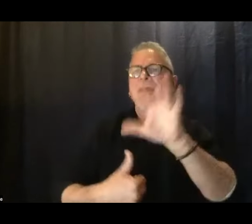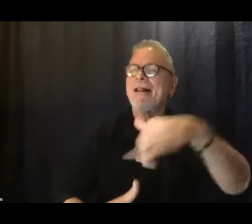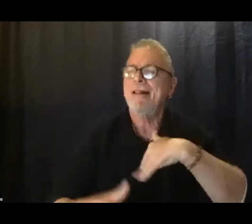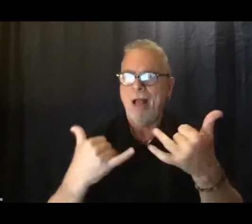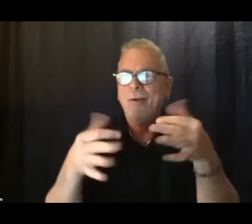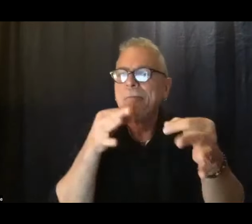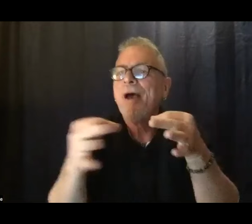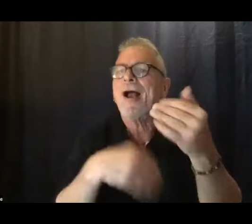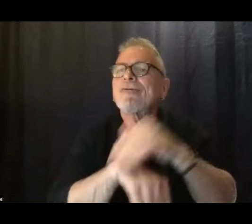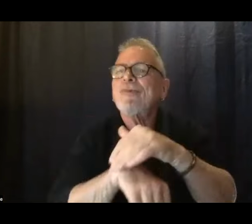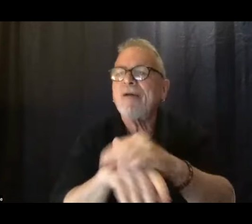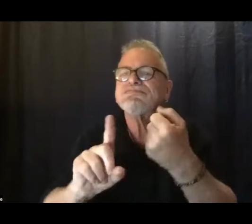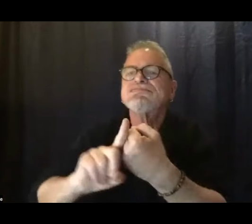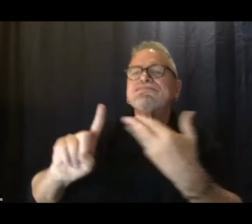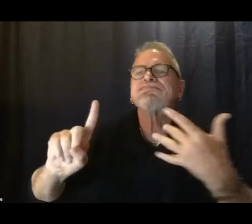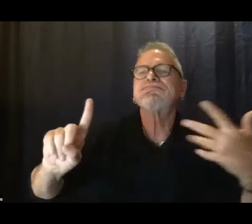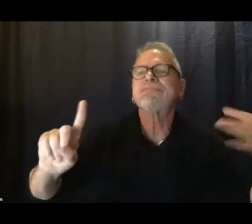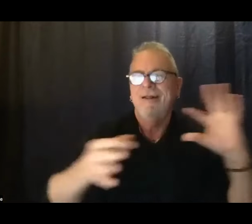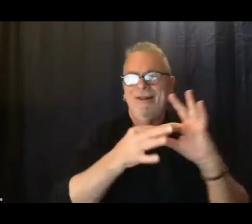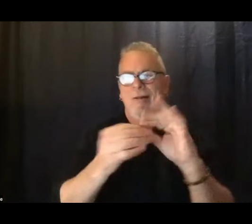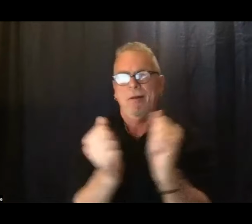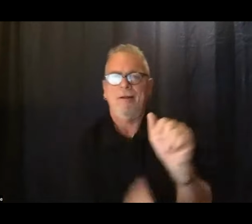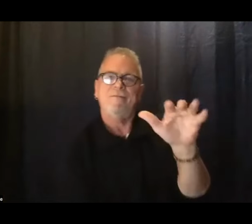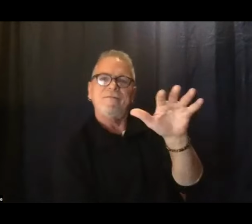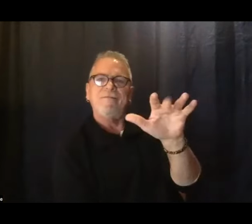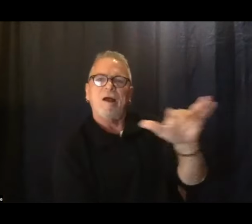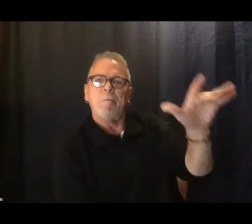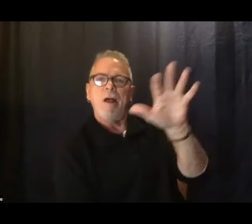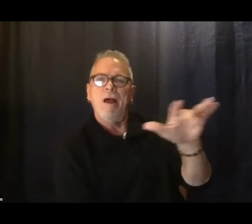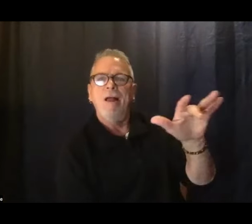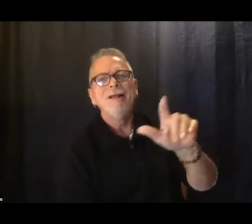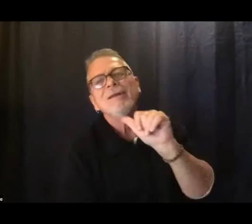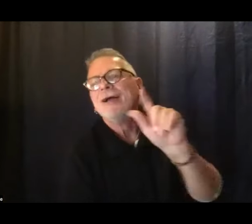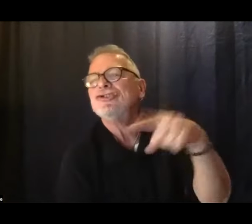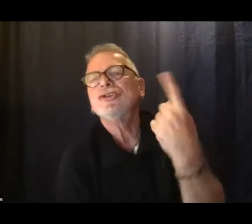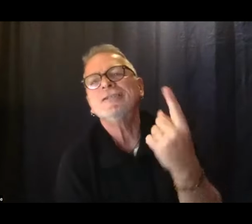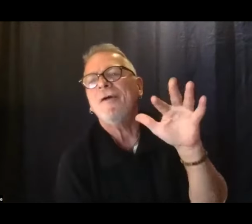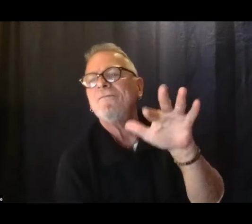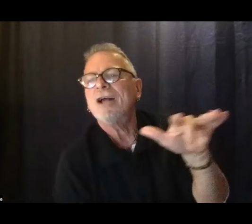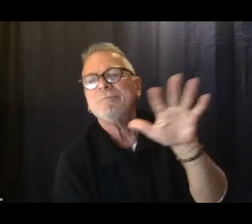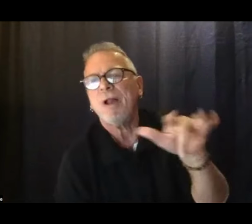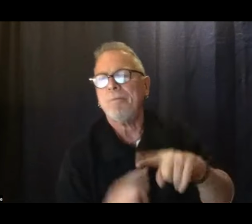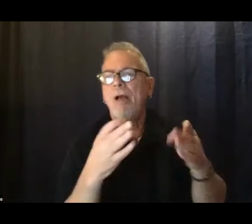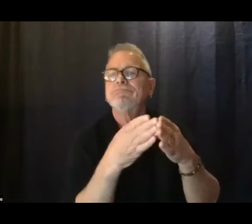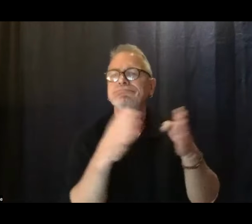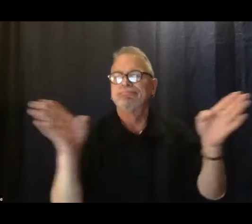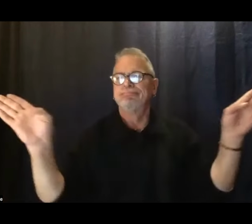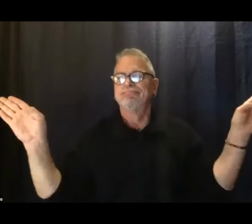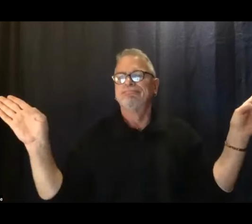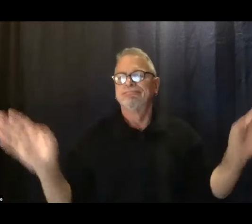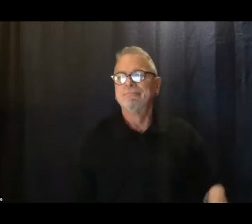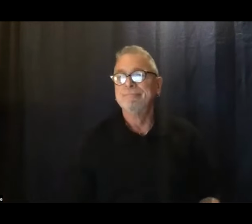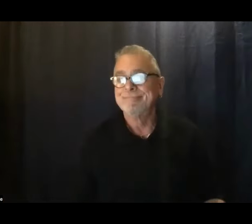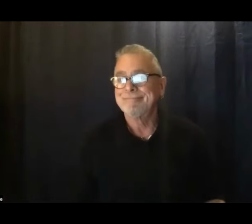sign name from, and the R's from the letters of my name. Now, I do want to go a little bit into fingerspelling. It is